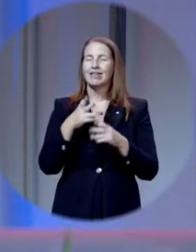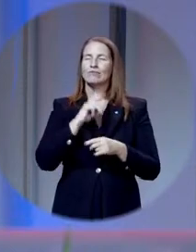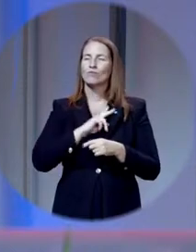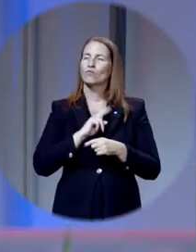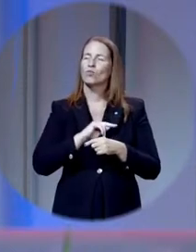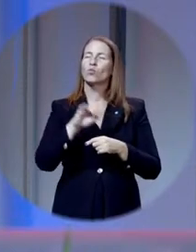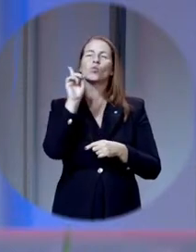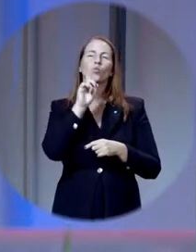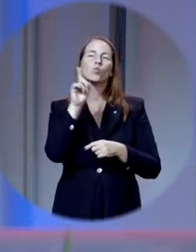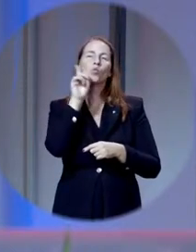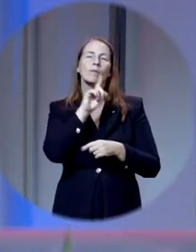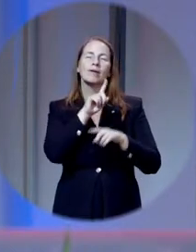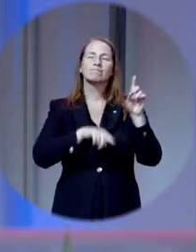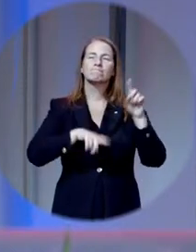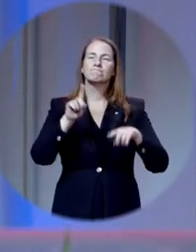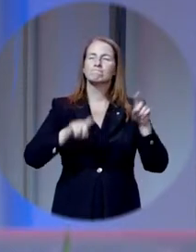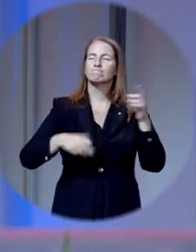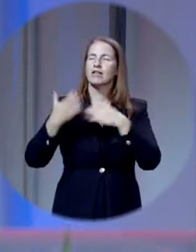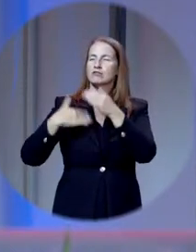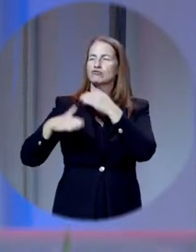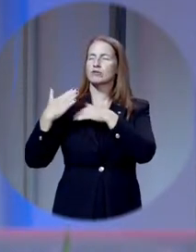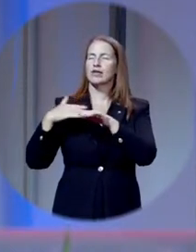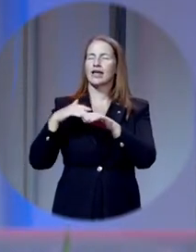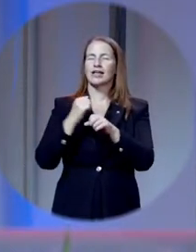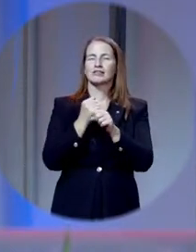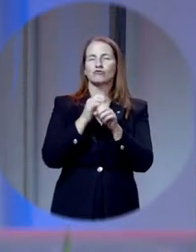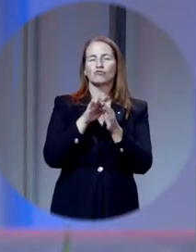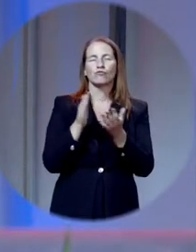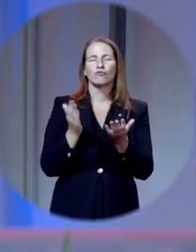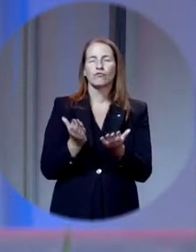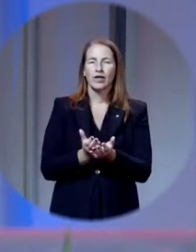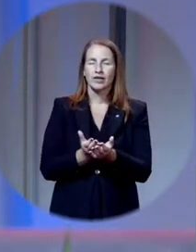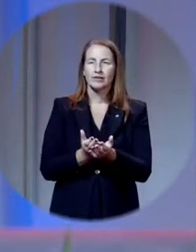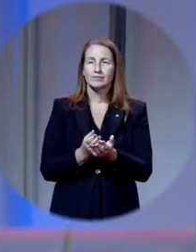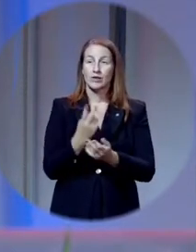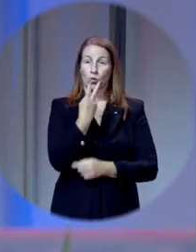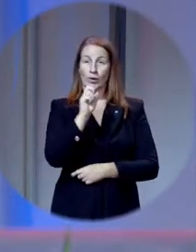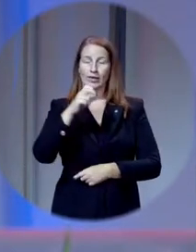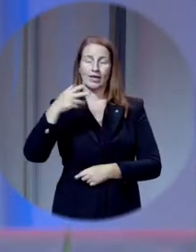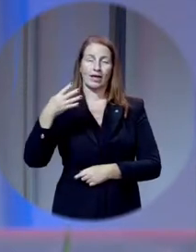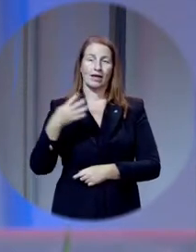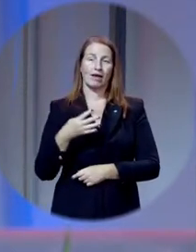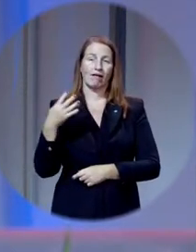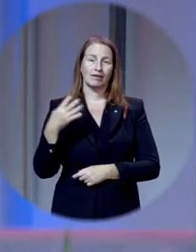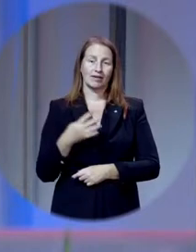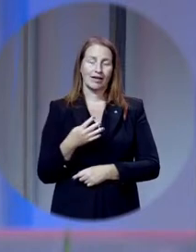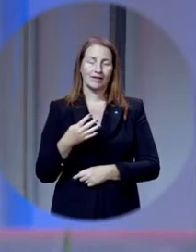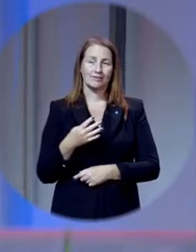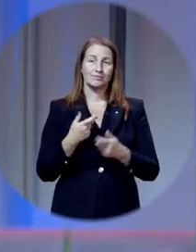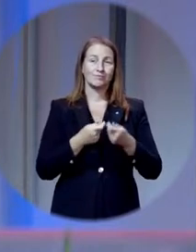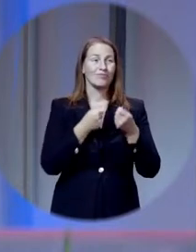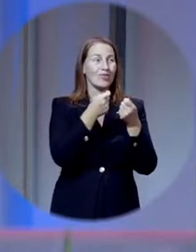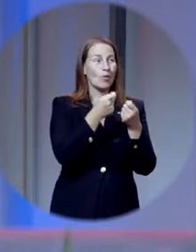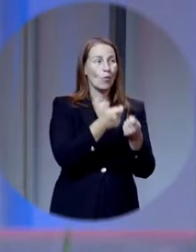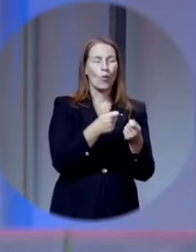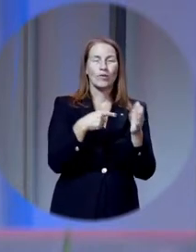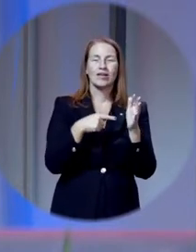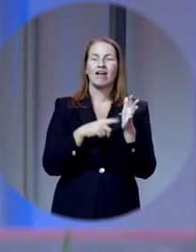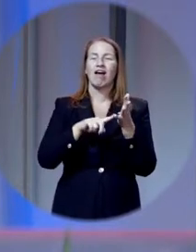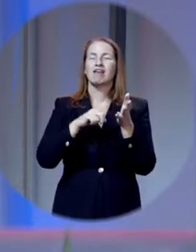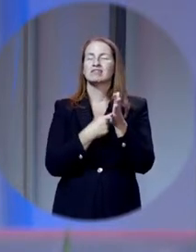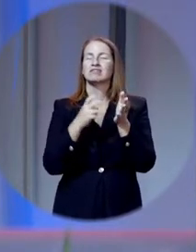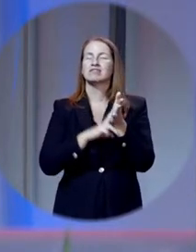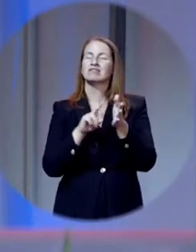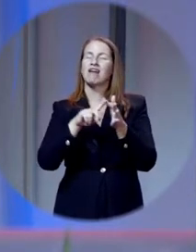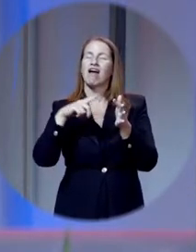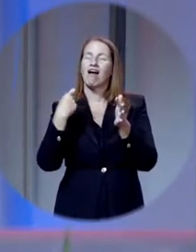and how they express resilience. In 2019, Helen was jointly awarded the Turner Prize,